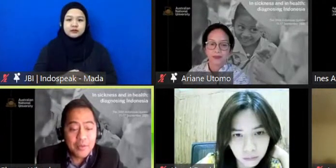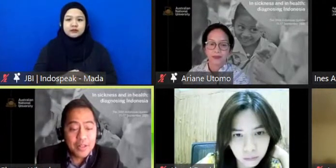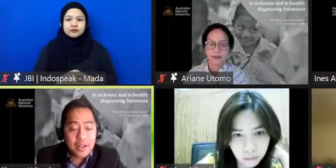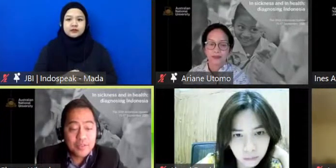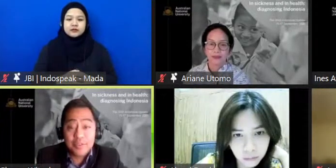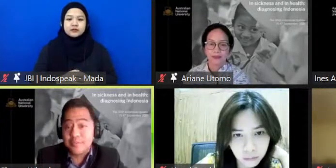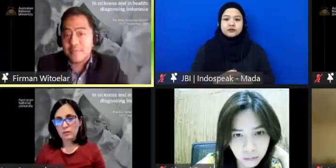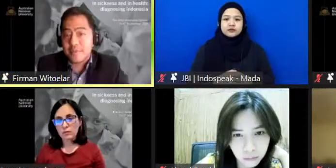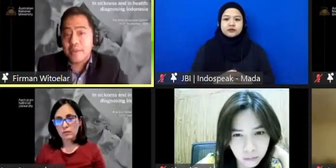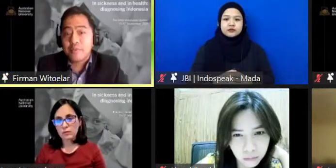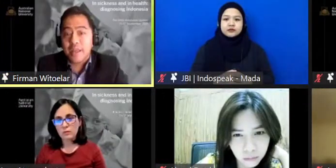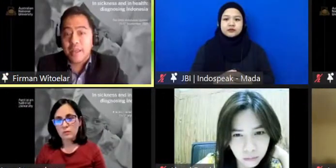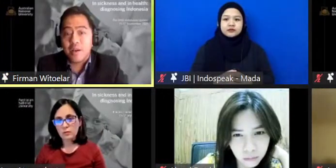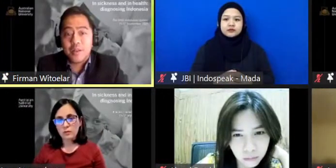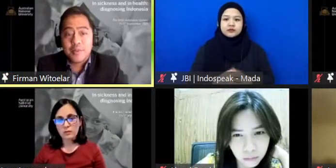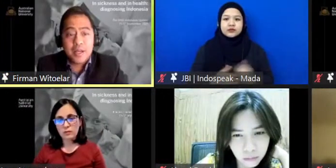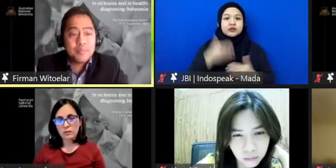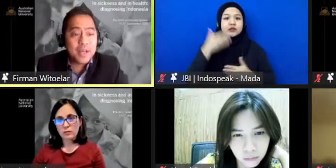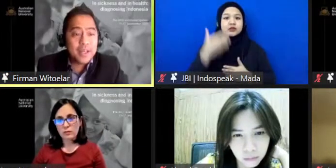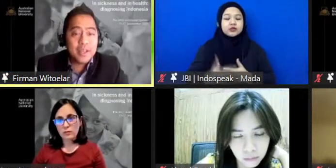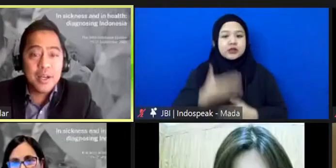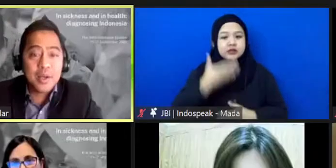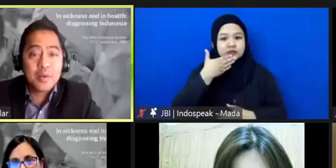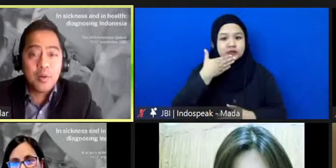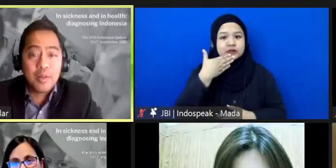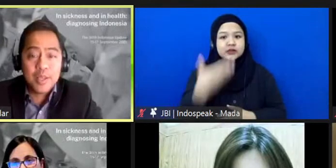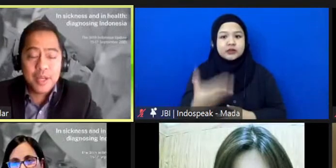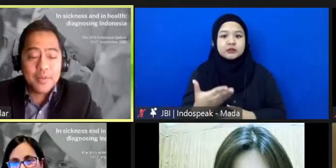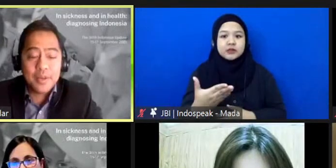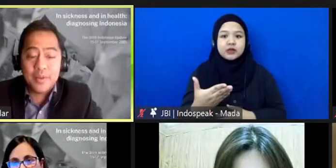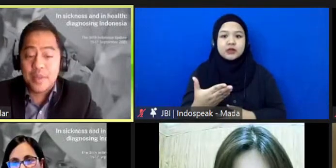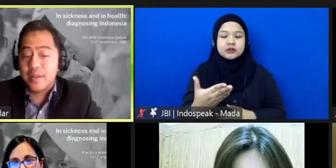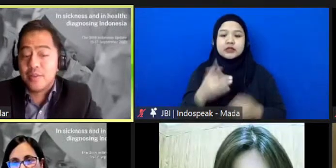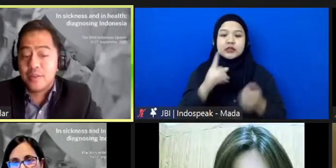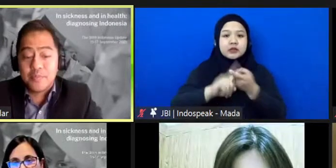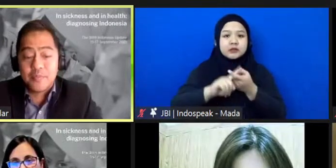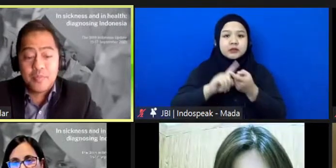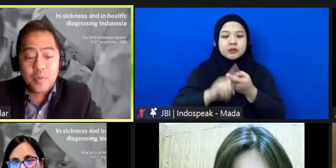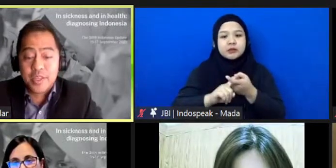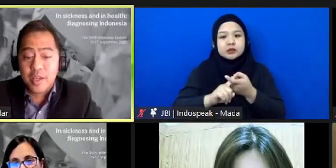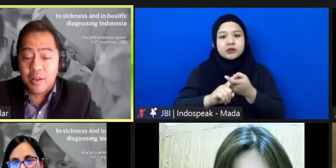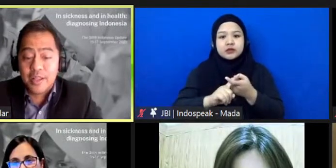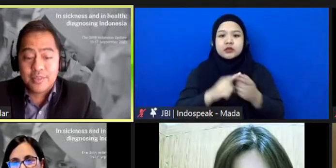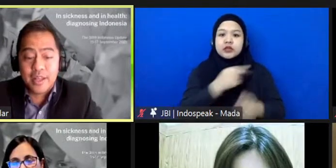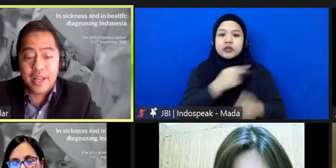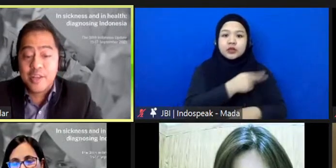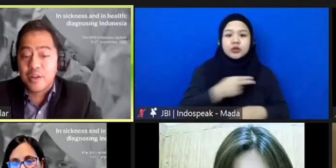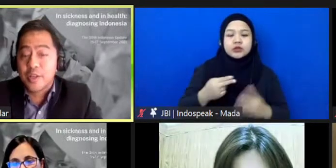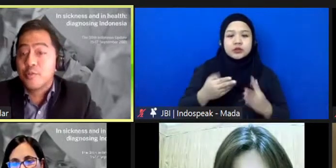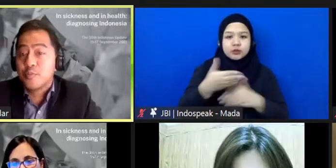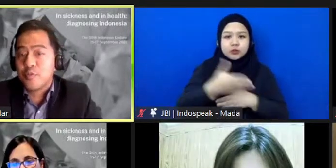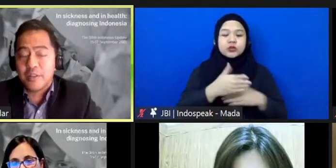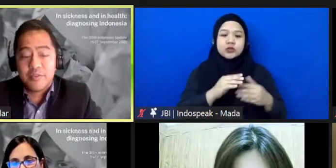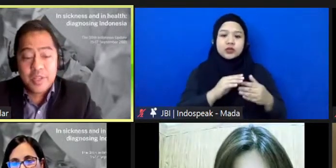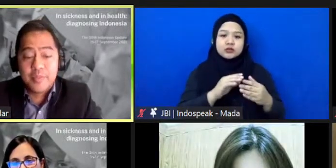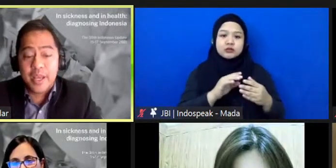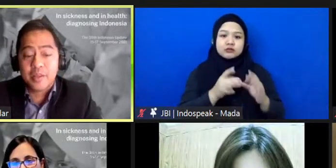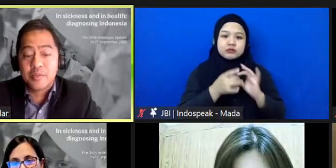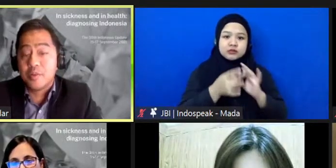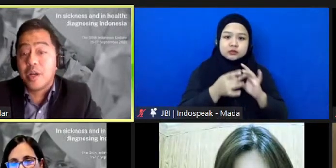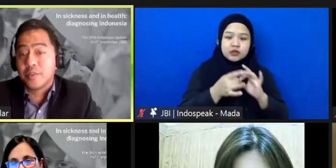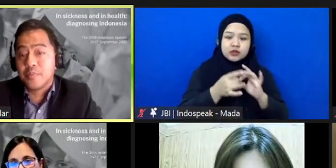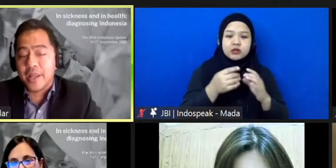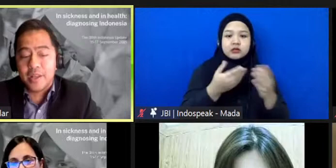Now, I would also like to thank all my colleagues, my Indonesia project colleagues, and any colleague who provide